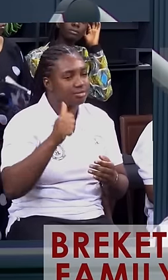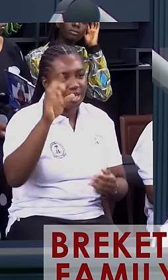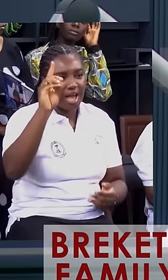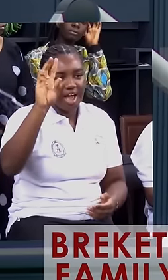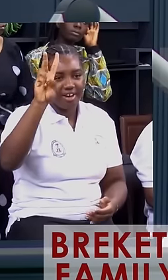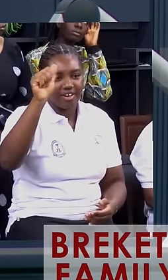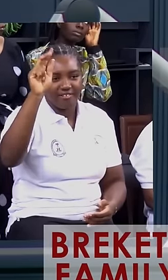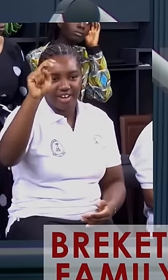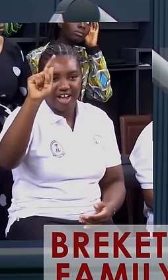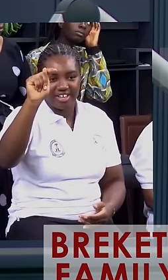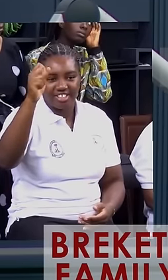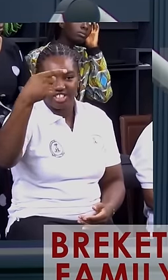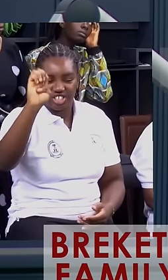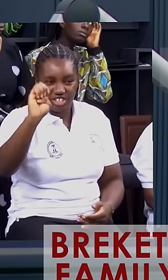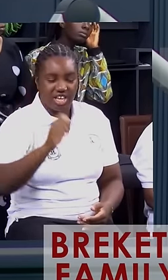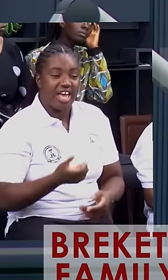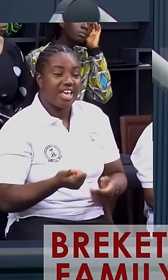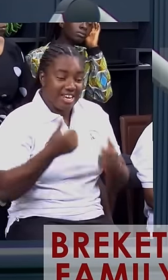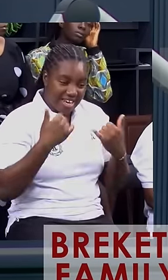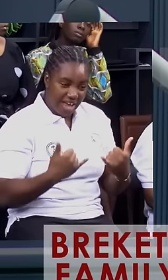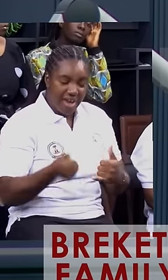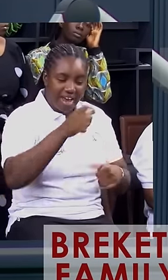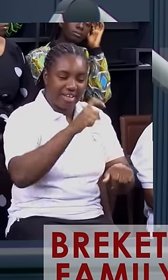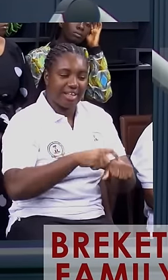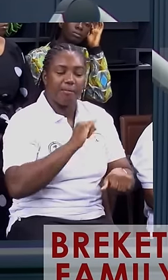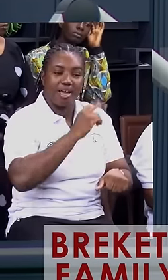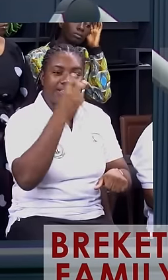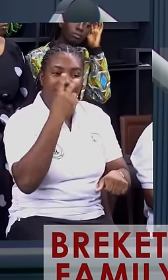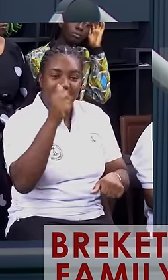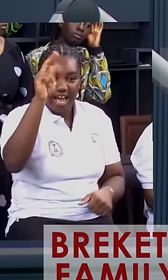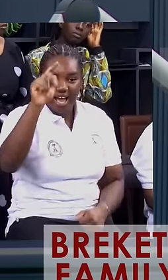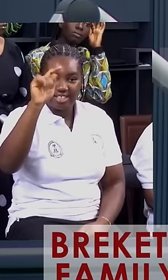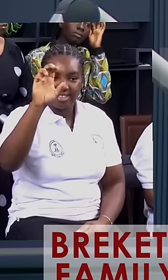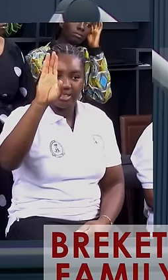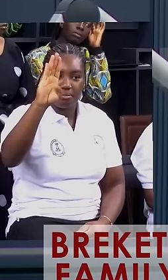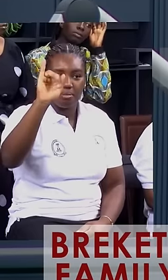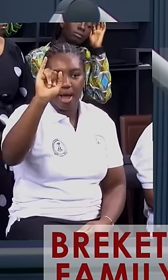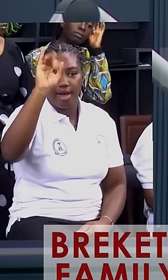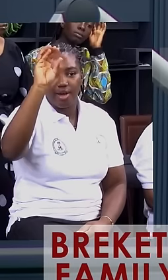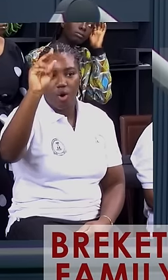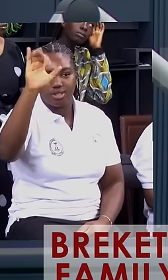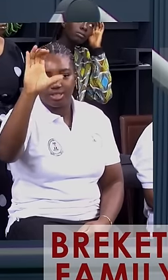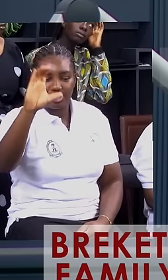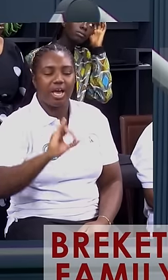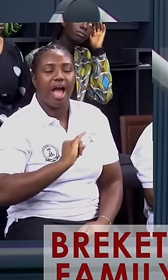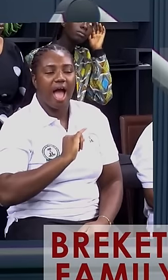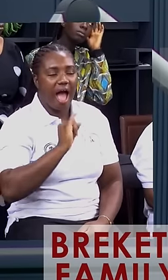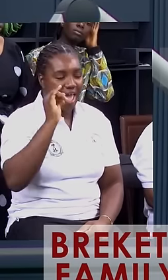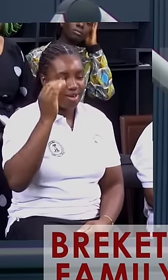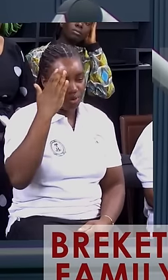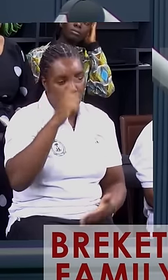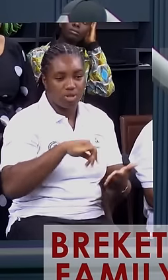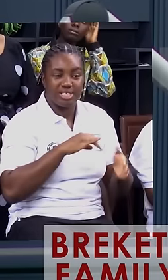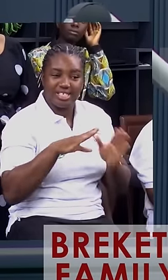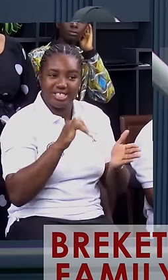if I say antibiotic, my mind they call. Because I know within that antibiotic do me that time. Doctor, over to you. Thank you, sir. So, and